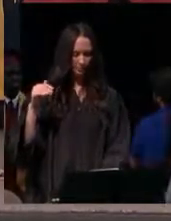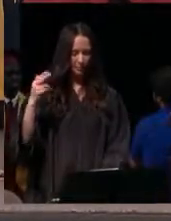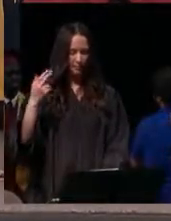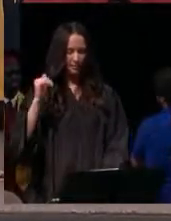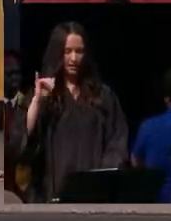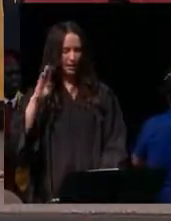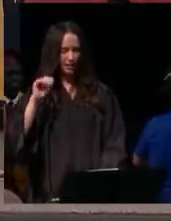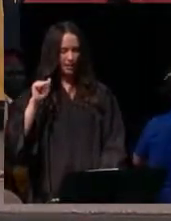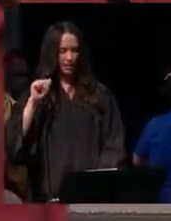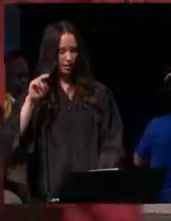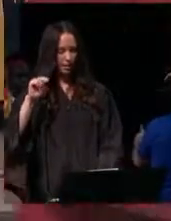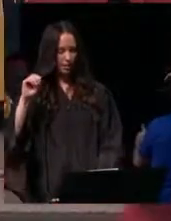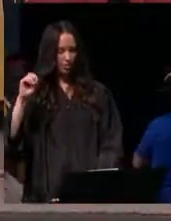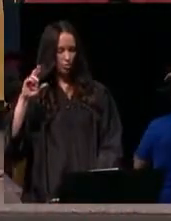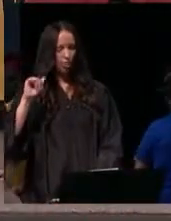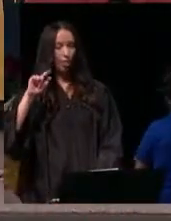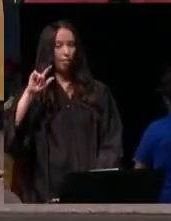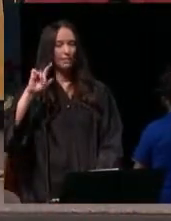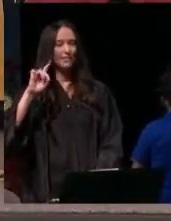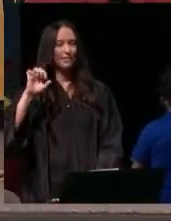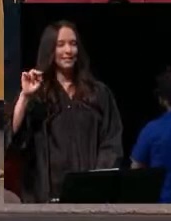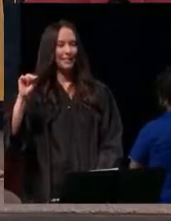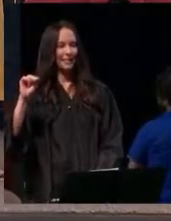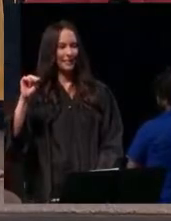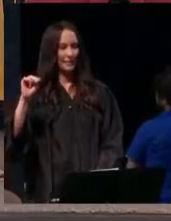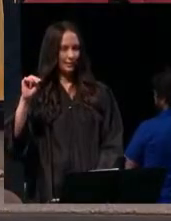Hiba Noraldeen.